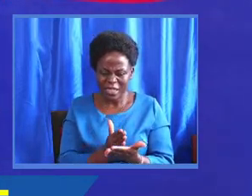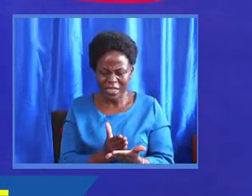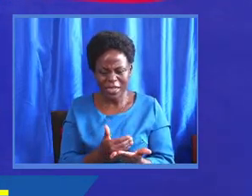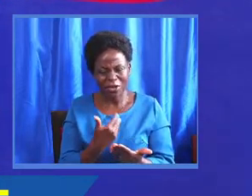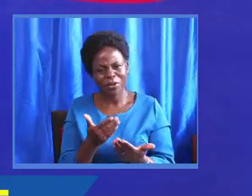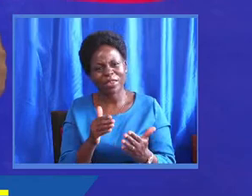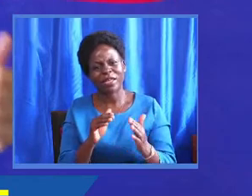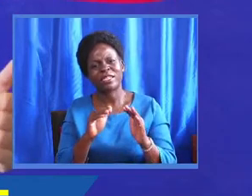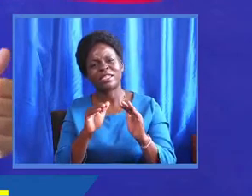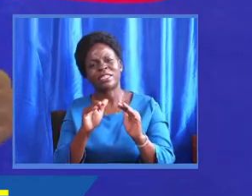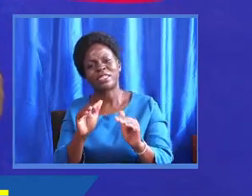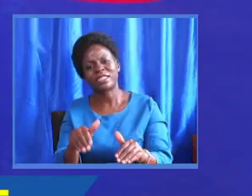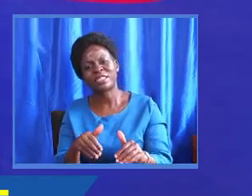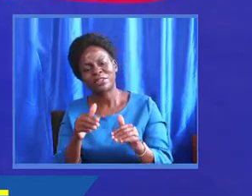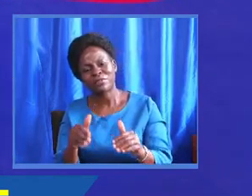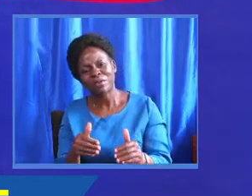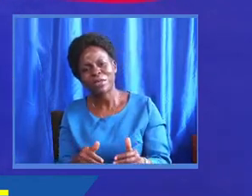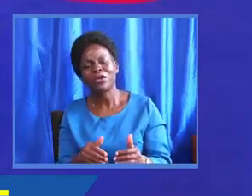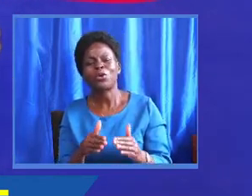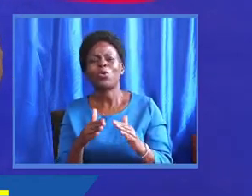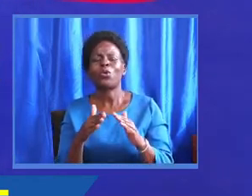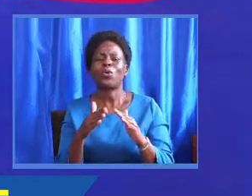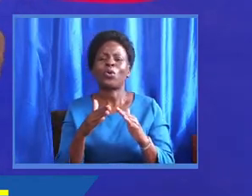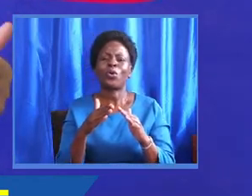land, whether it is low-cost housing,